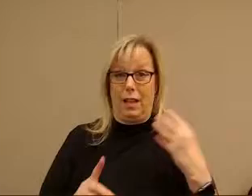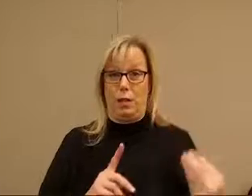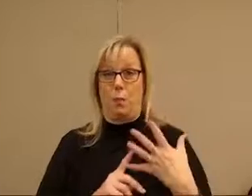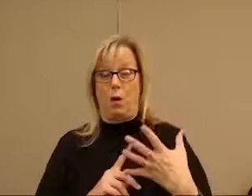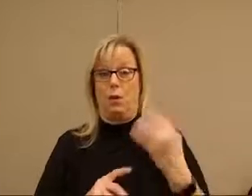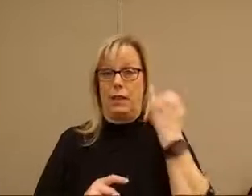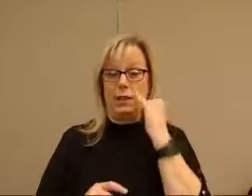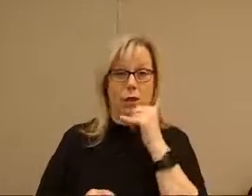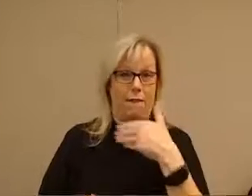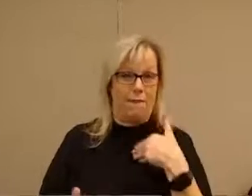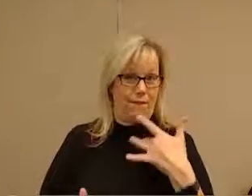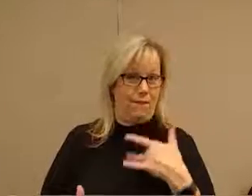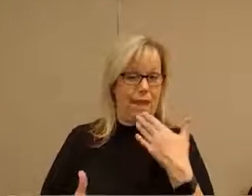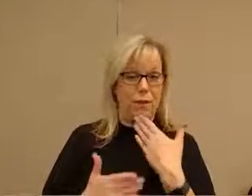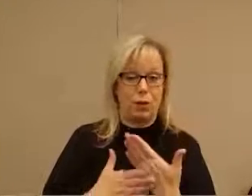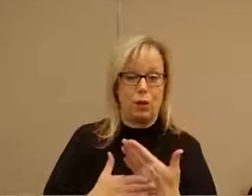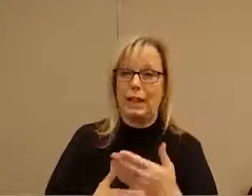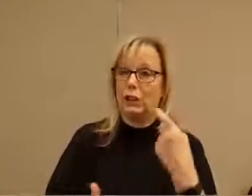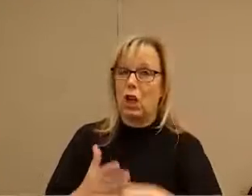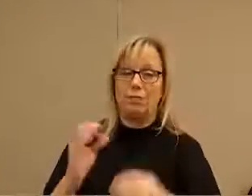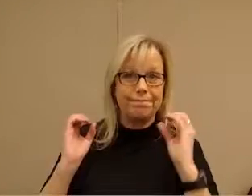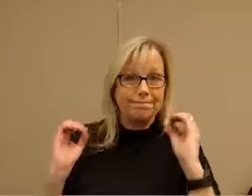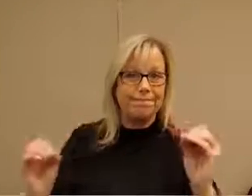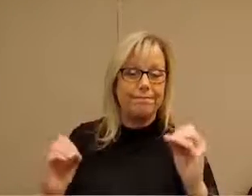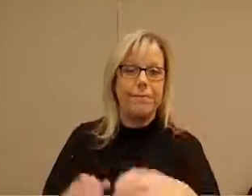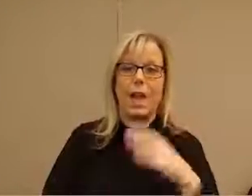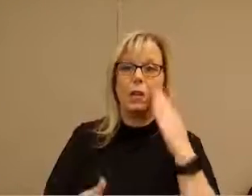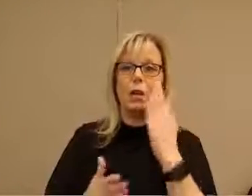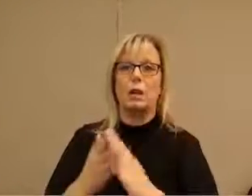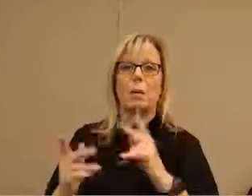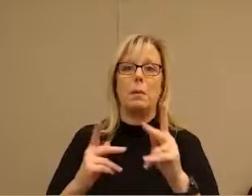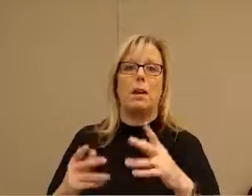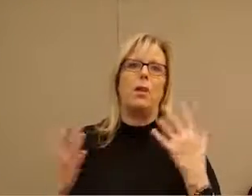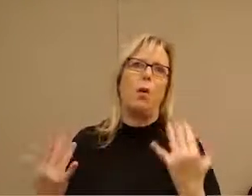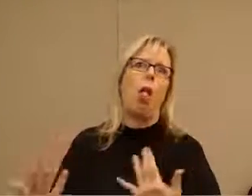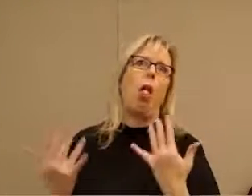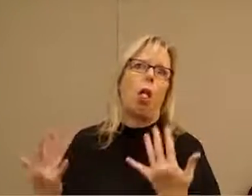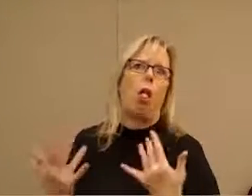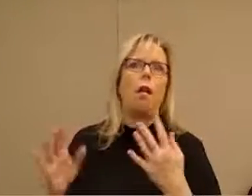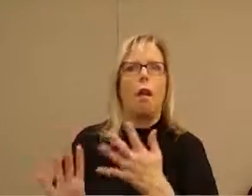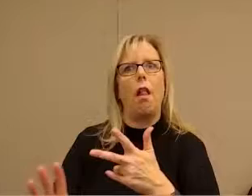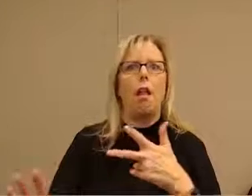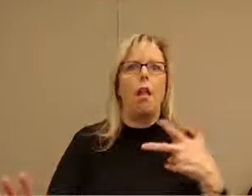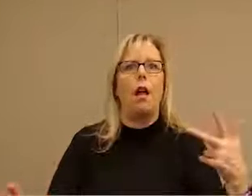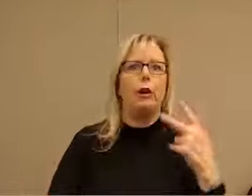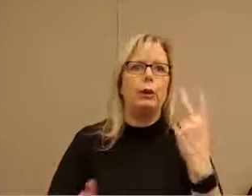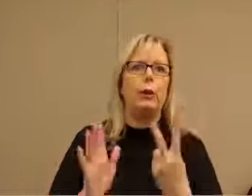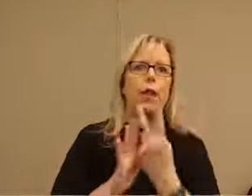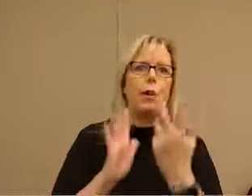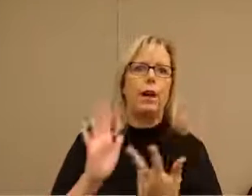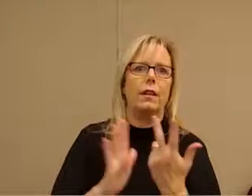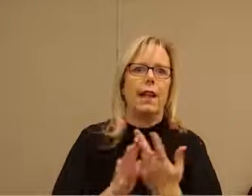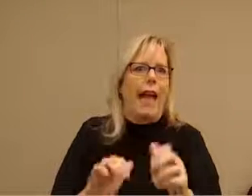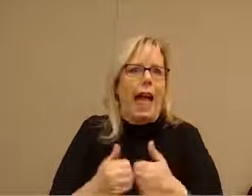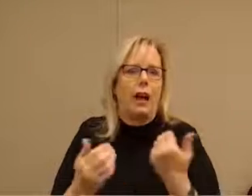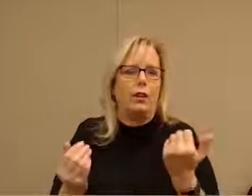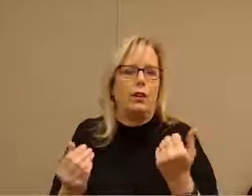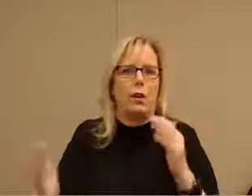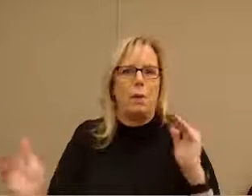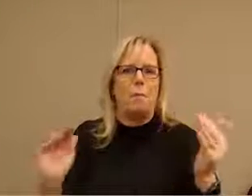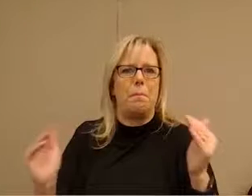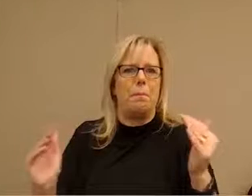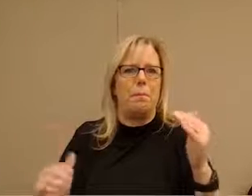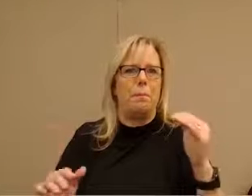or if you're not feeling well, it's free. I know some people are saying, well, you got to go and wait 2 or 3 hours, but how do you put a measure